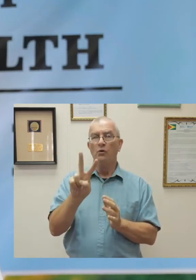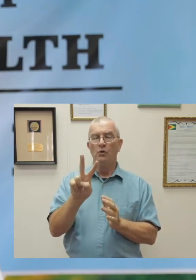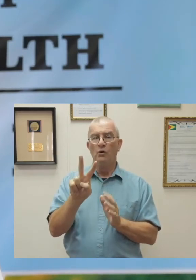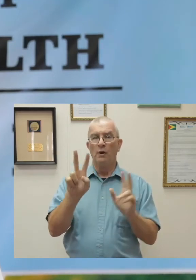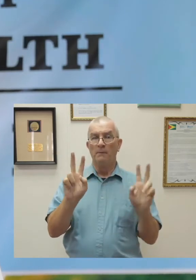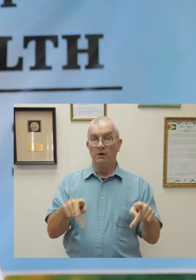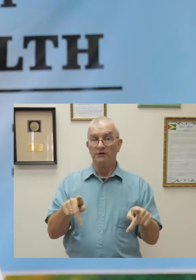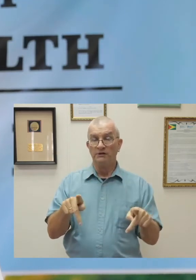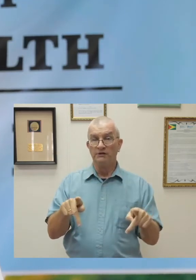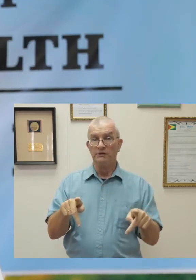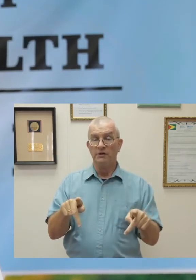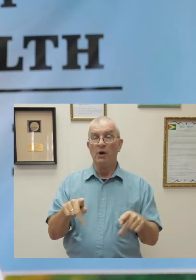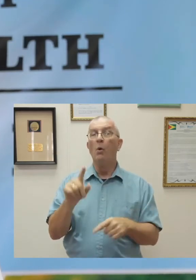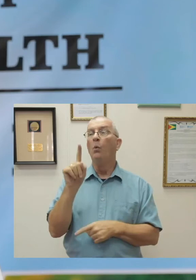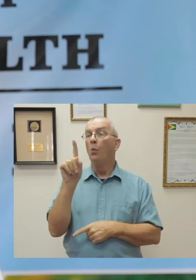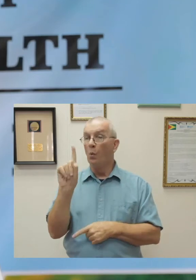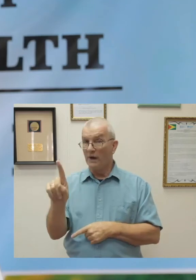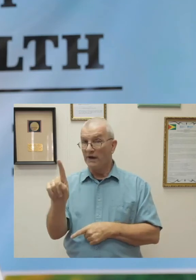2,817,232, with